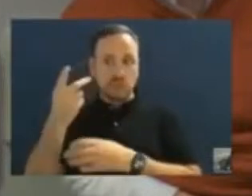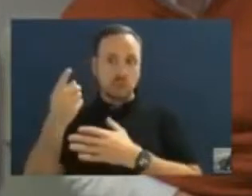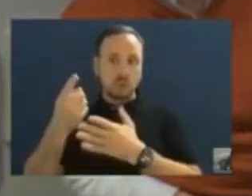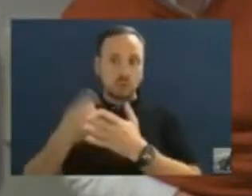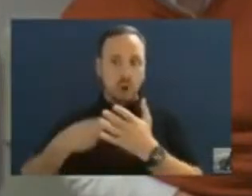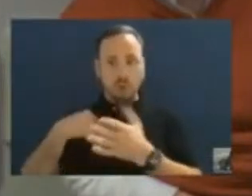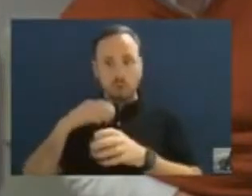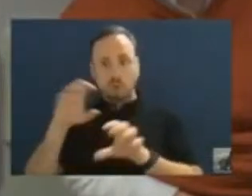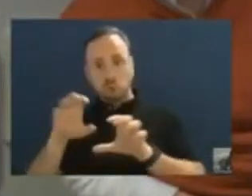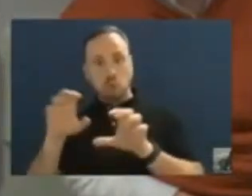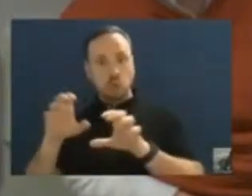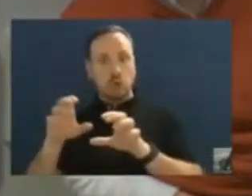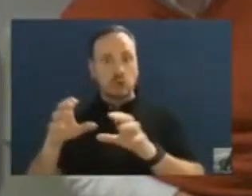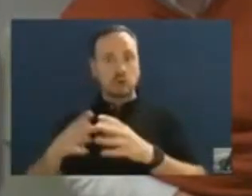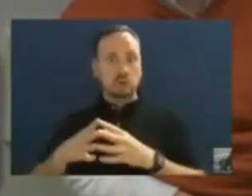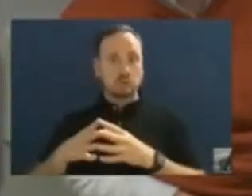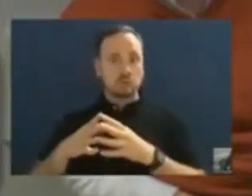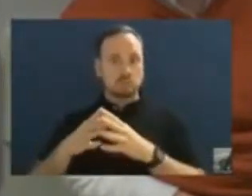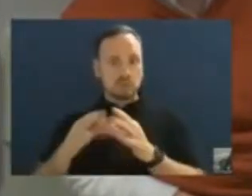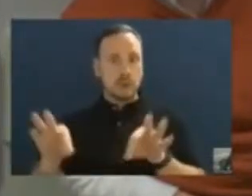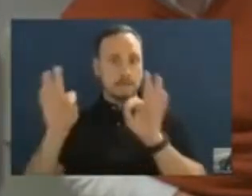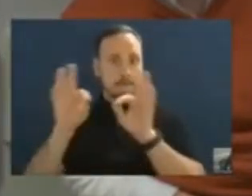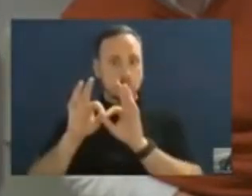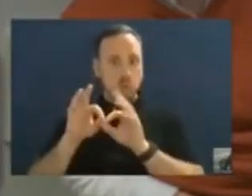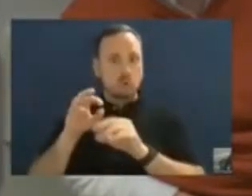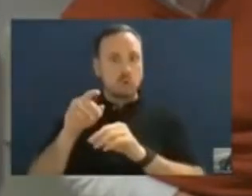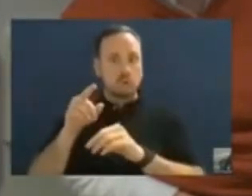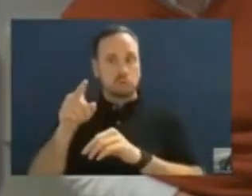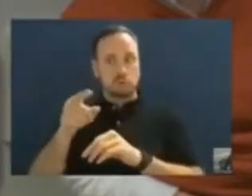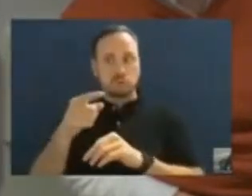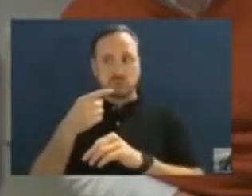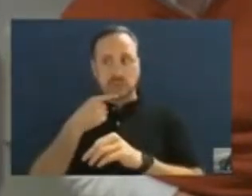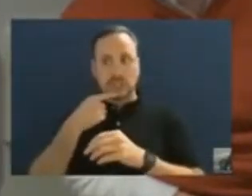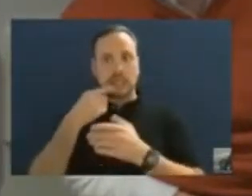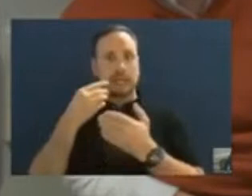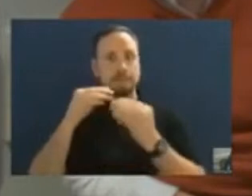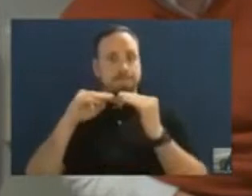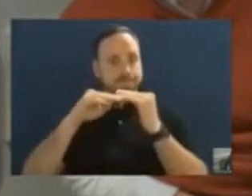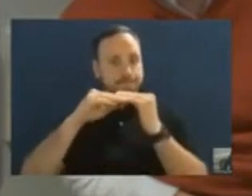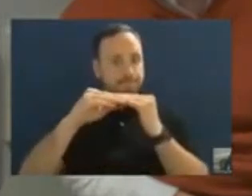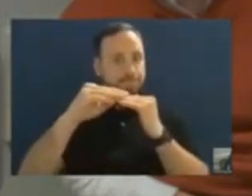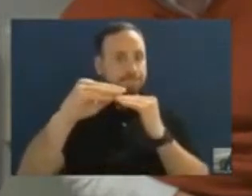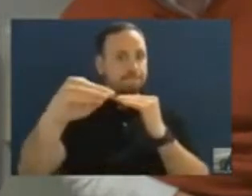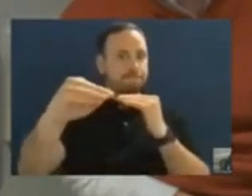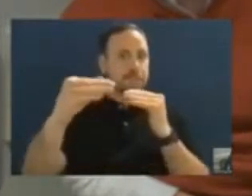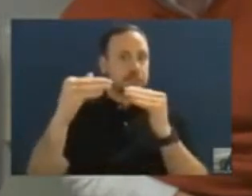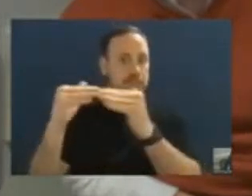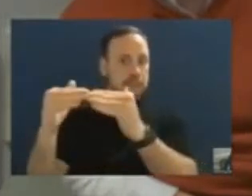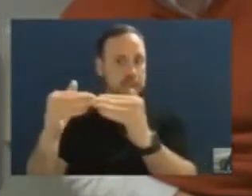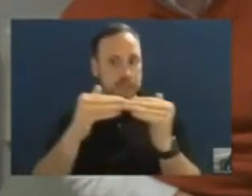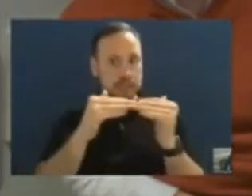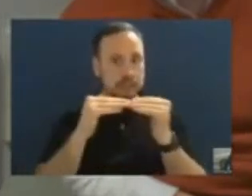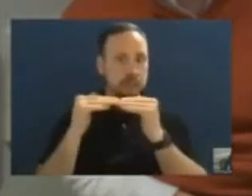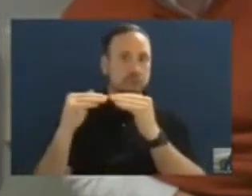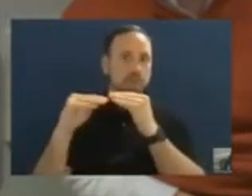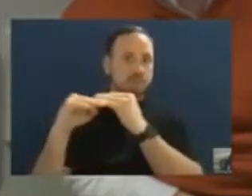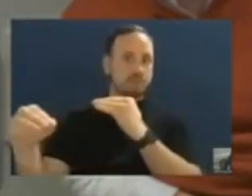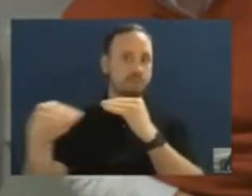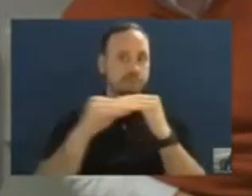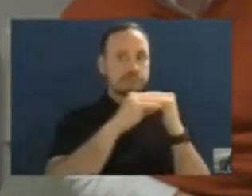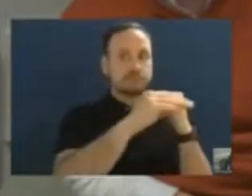it is important, as been said, that there's consistency in how we do this and the time it will take